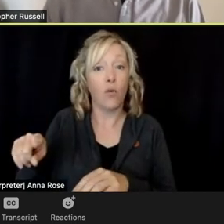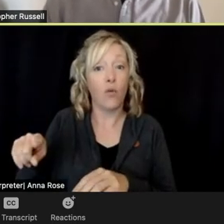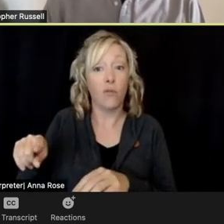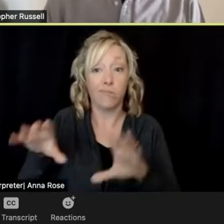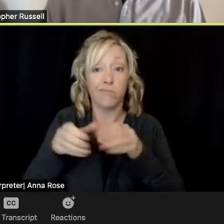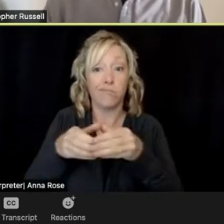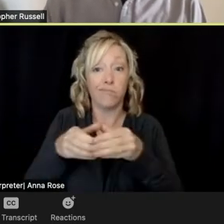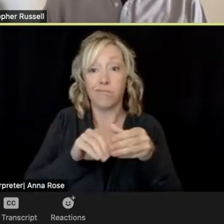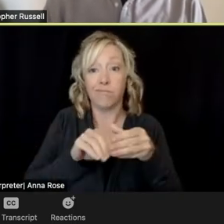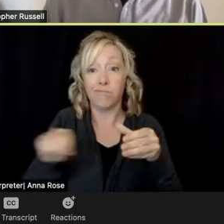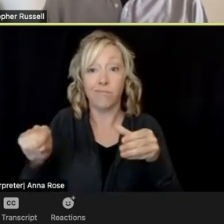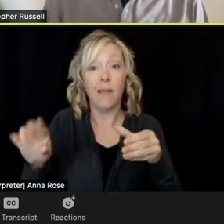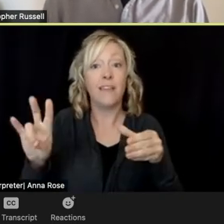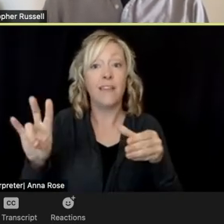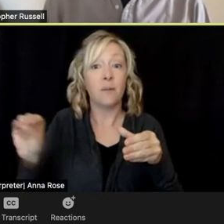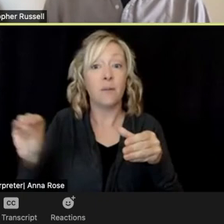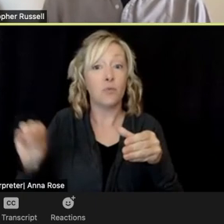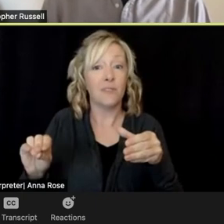due to non-alertness.